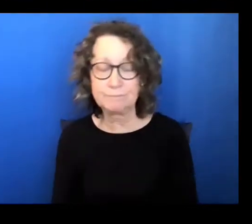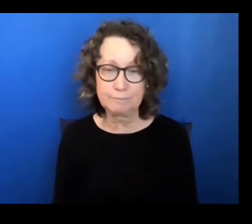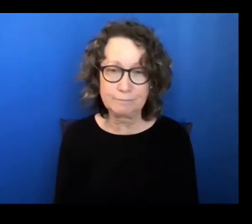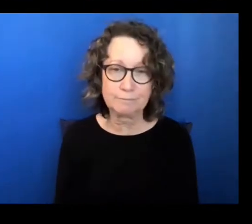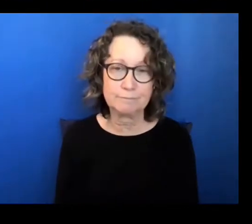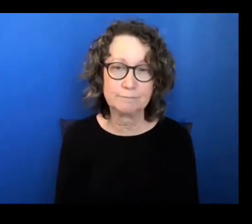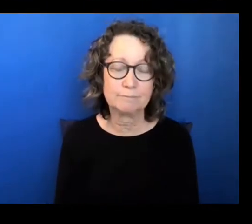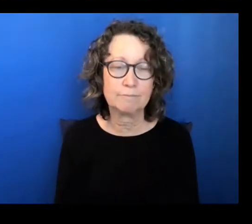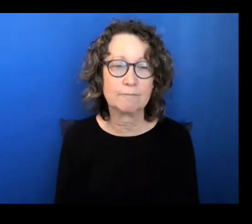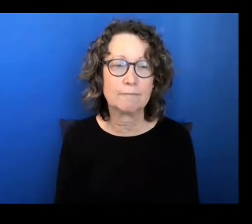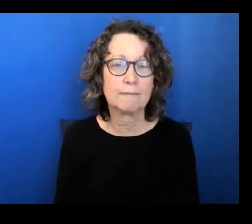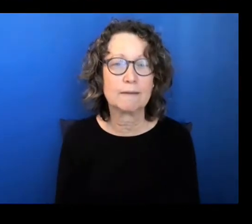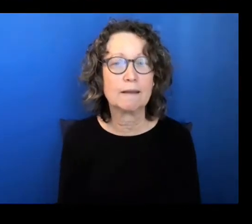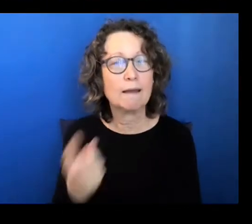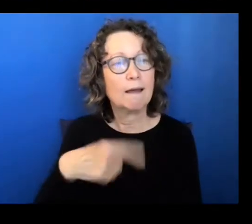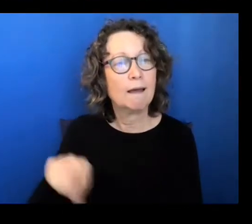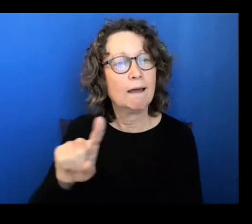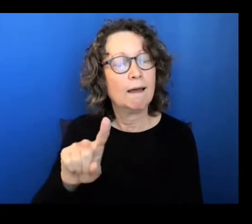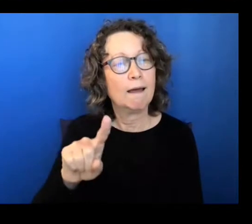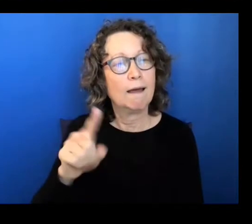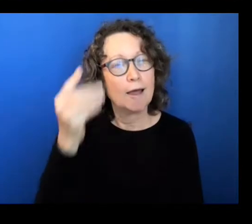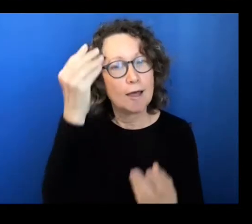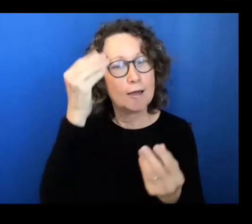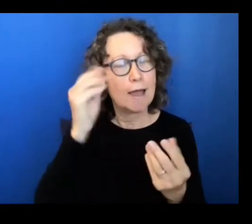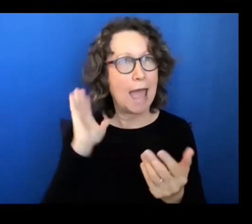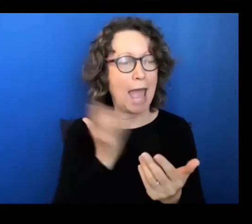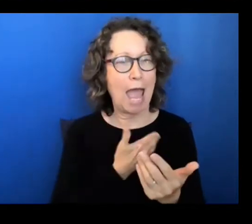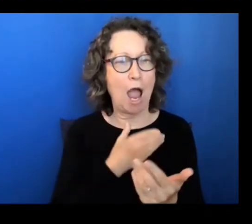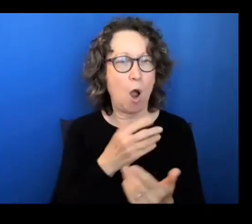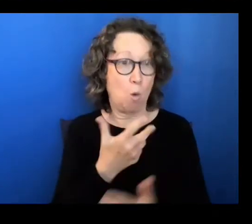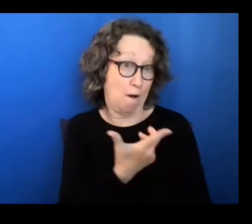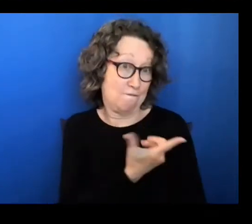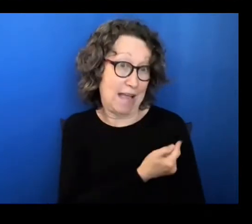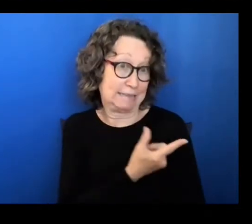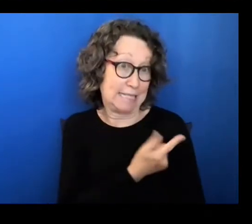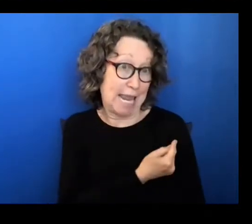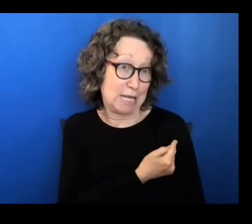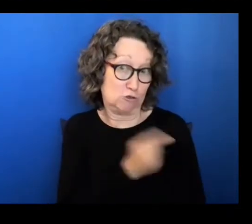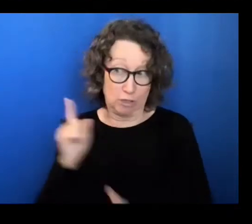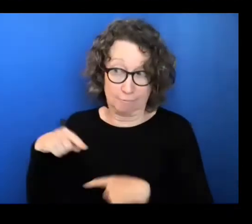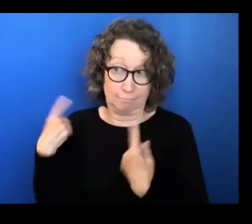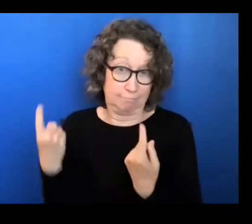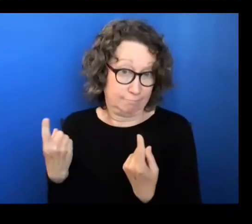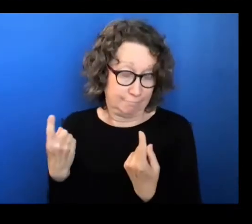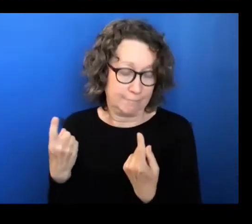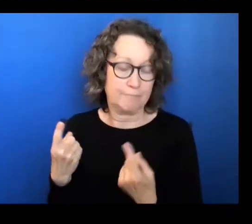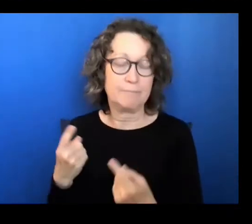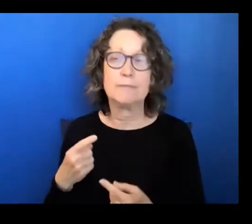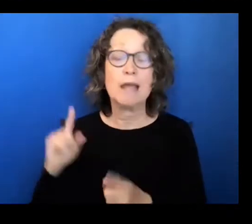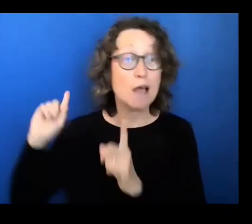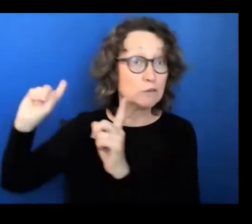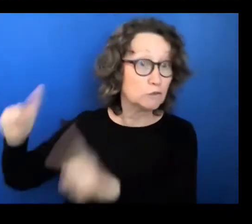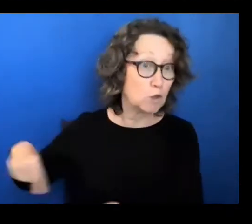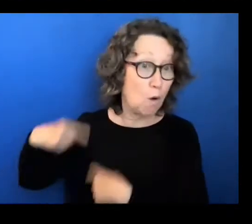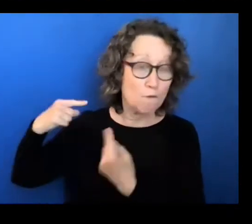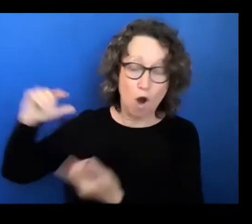I'd like to give you an update on our vaccination efforts. We have received